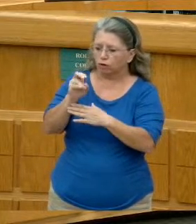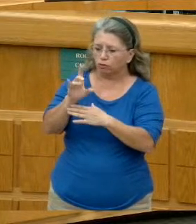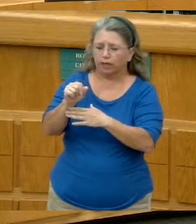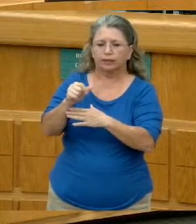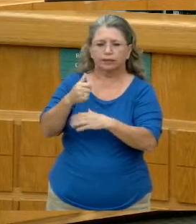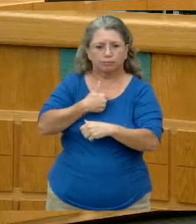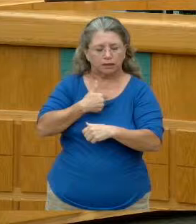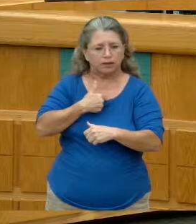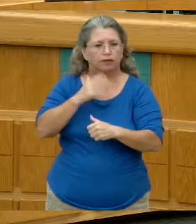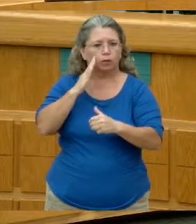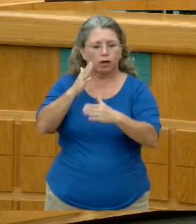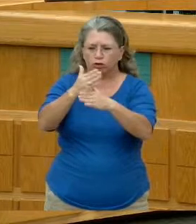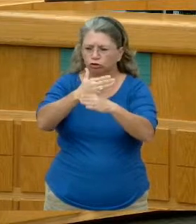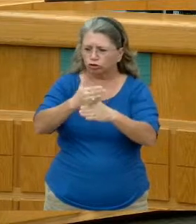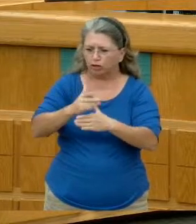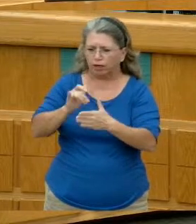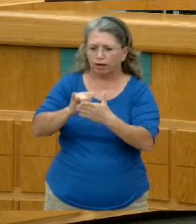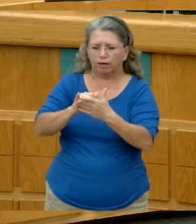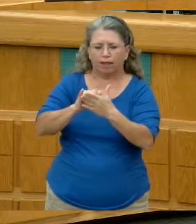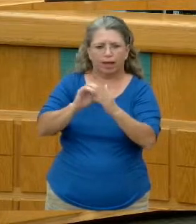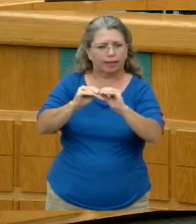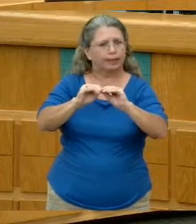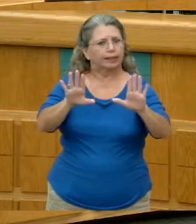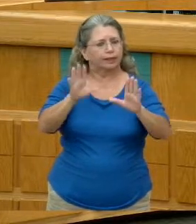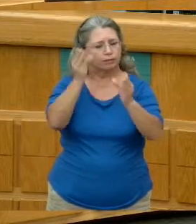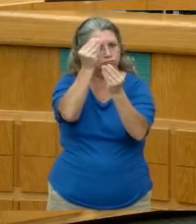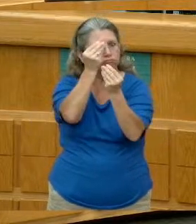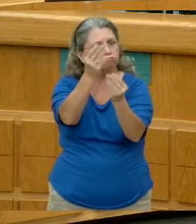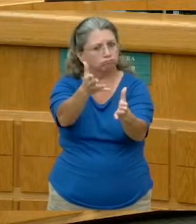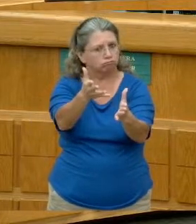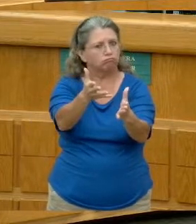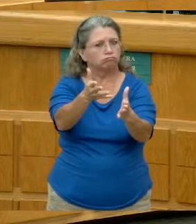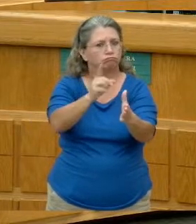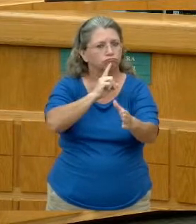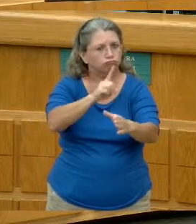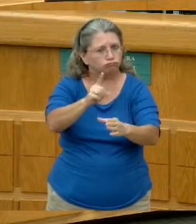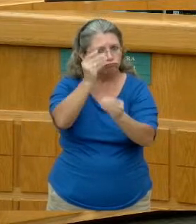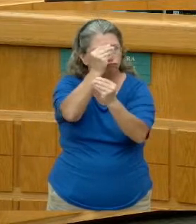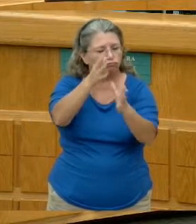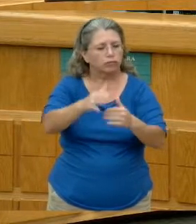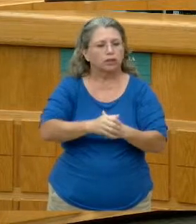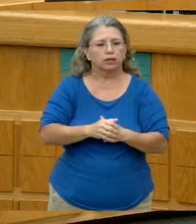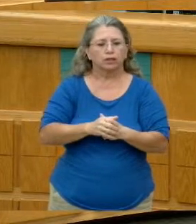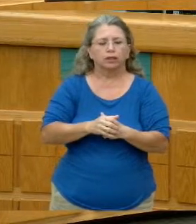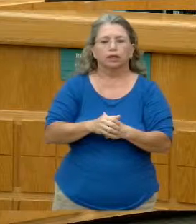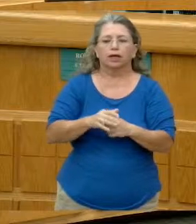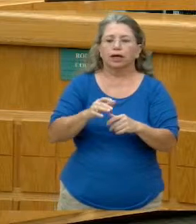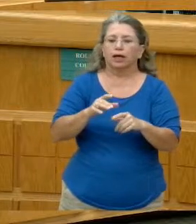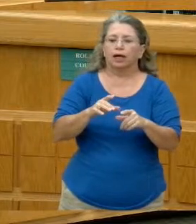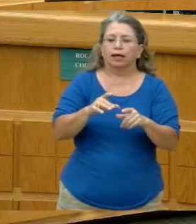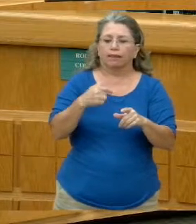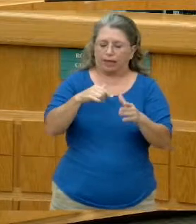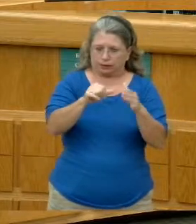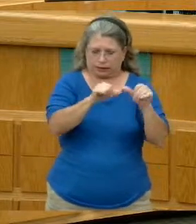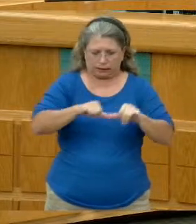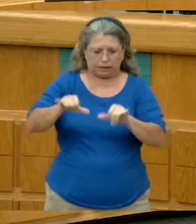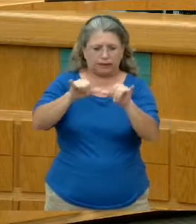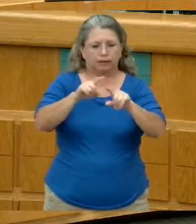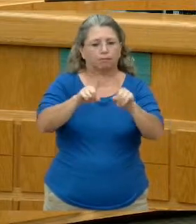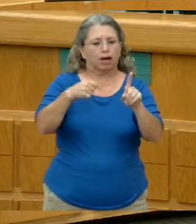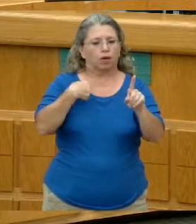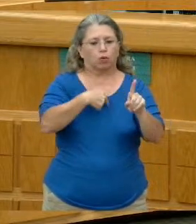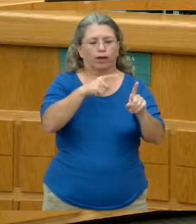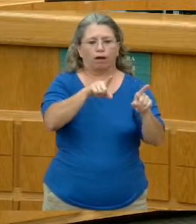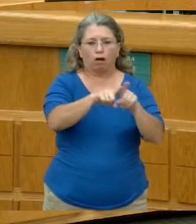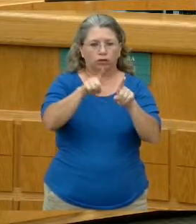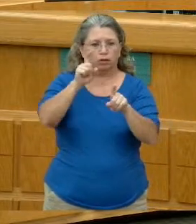are consistent at the same time with the rights of individual patients to privacy. And so we're always working